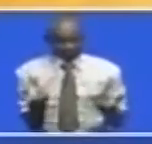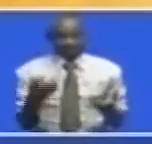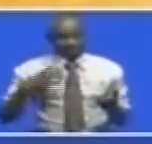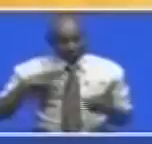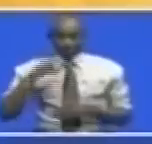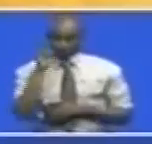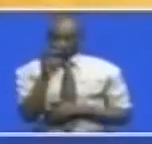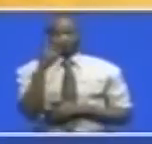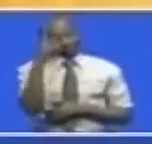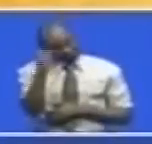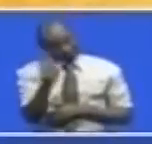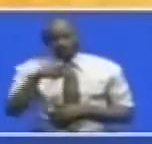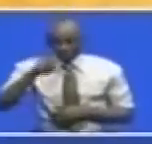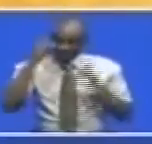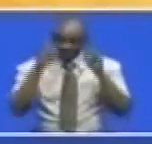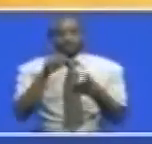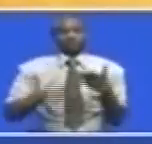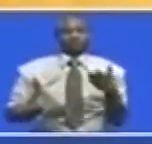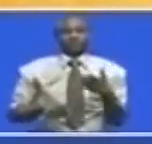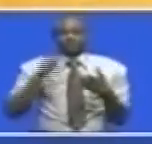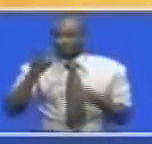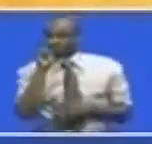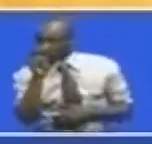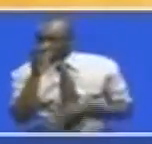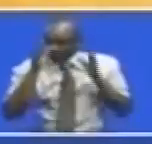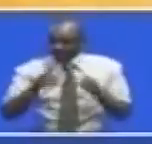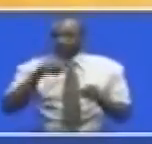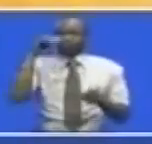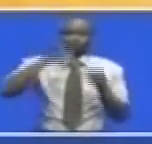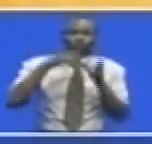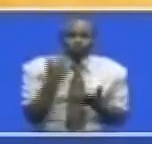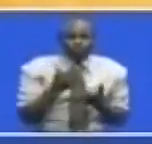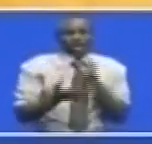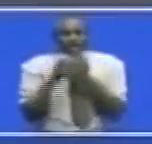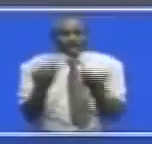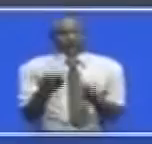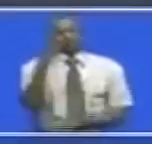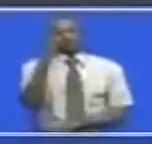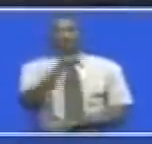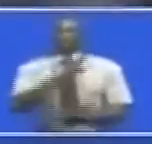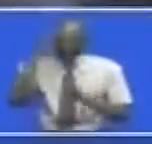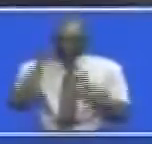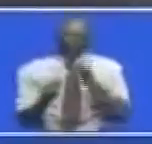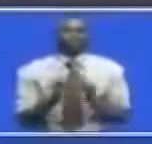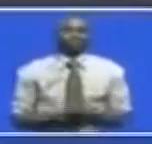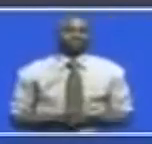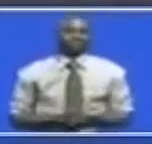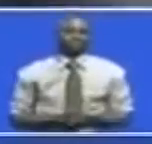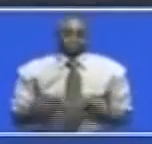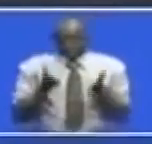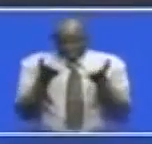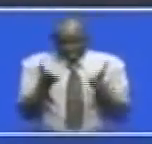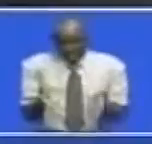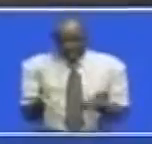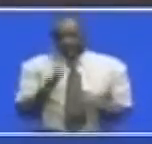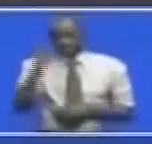mtu atangalia 25 anafanya nini, ataangalia tegemea mchagua ambaye atamsaidia 25. Opinion survey by Toweza